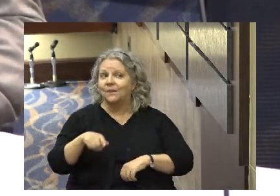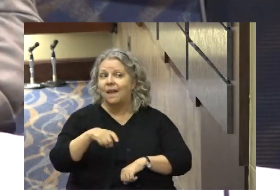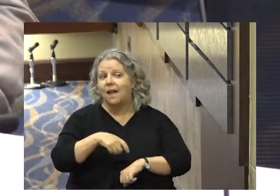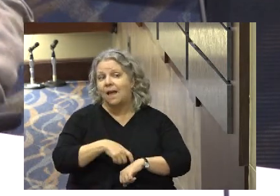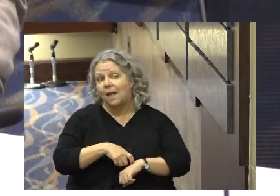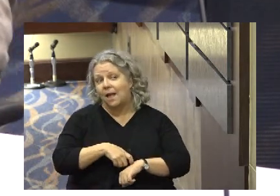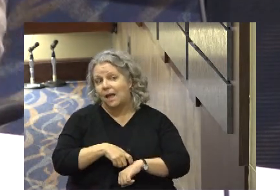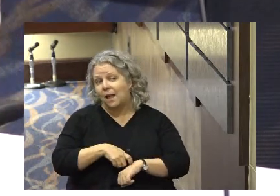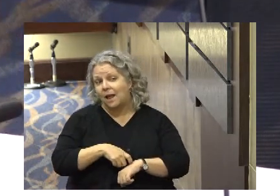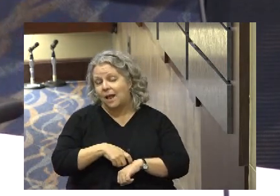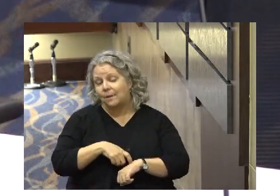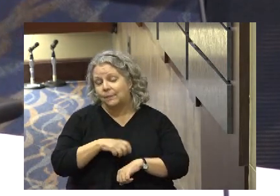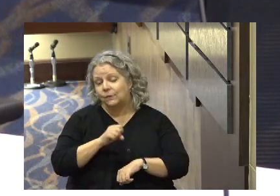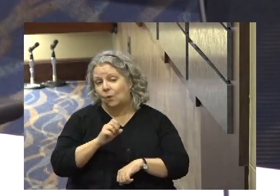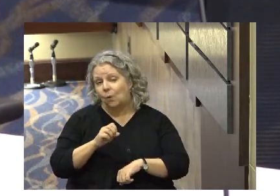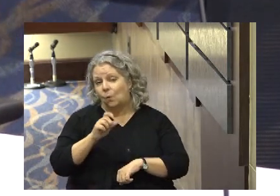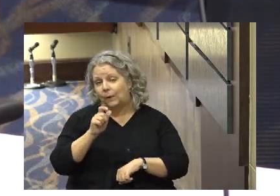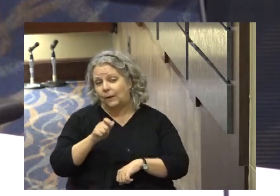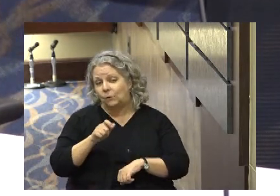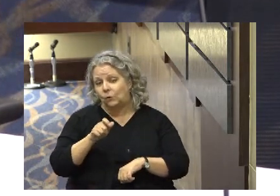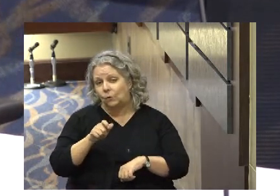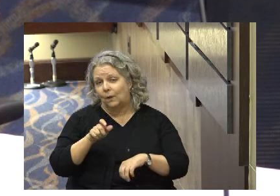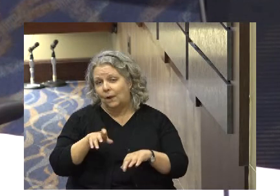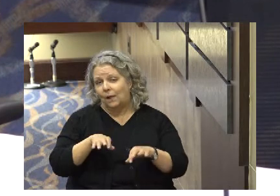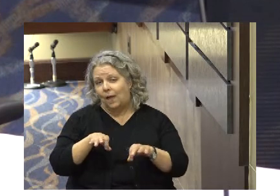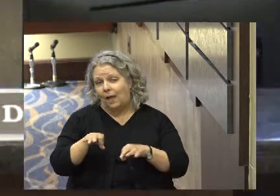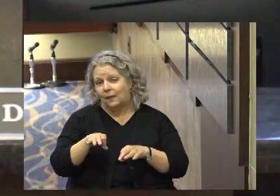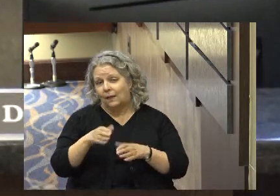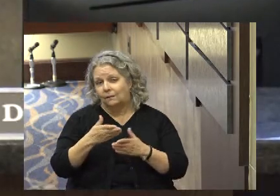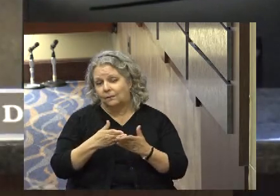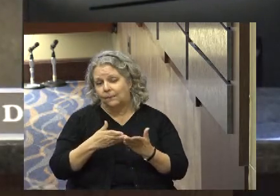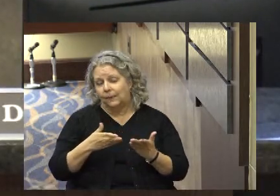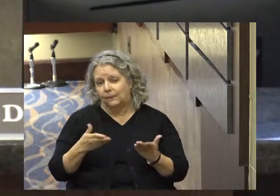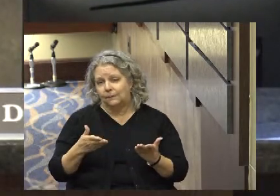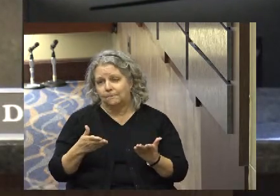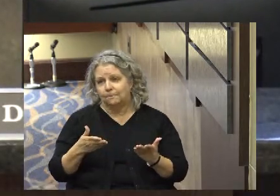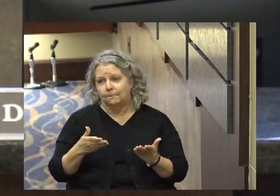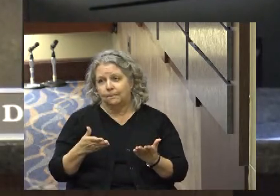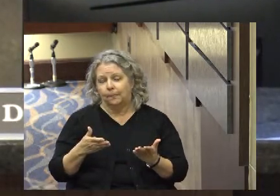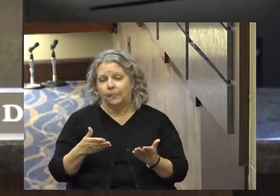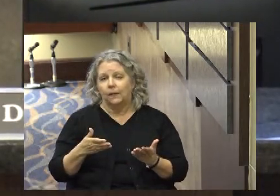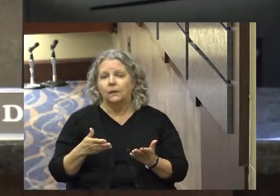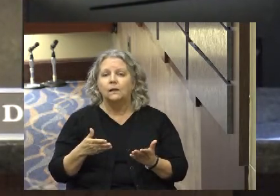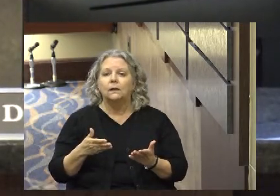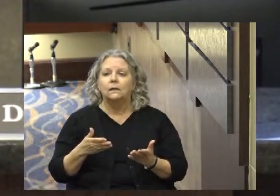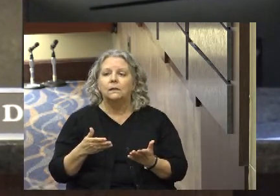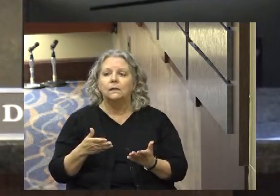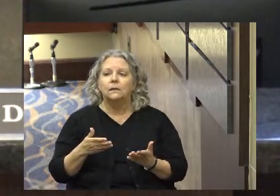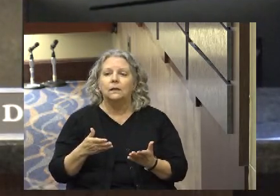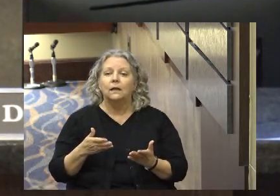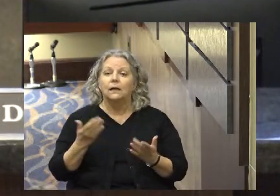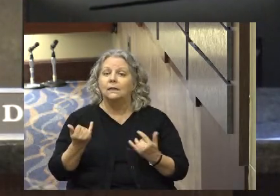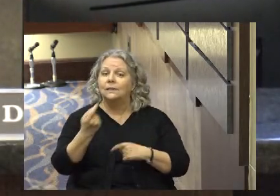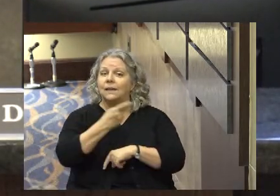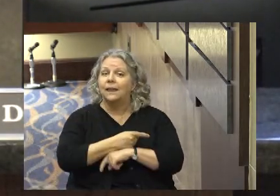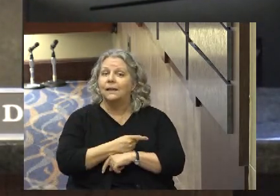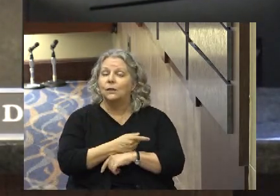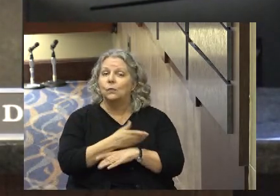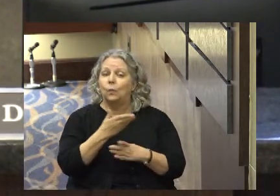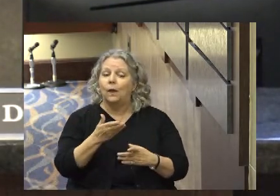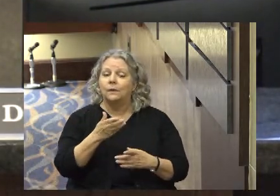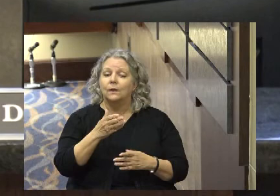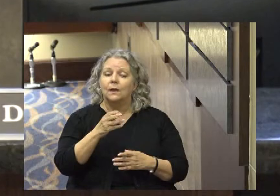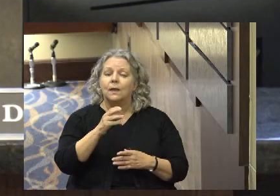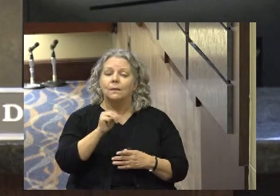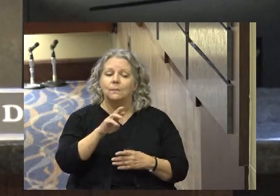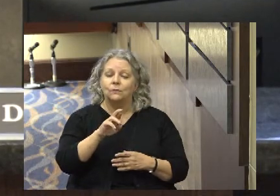we do need to highlight something, and that is, while we're celebrating people today, it is Mr. Clint Peters'